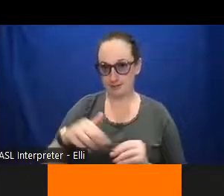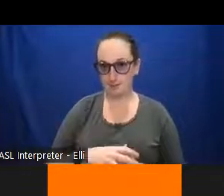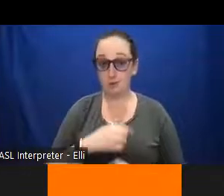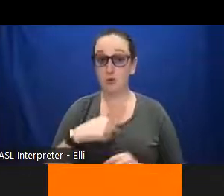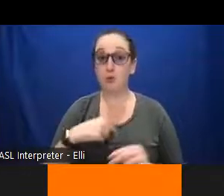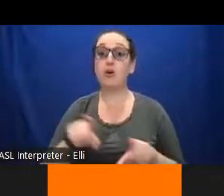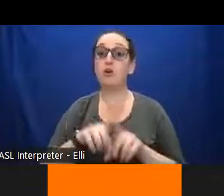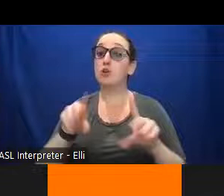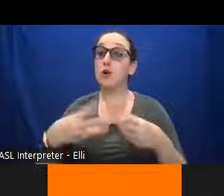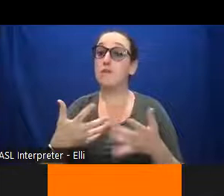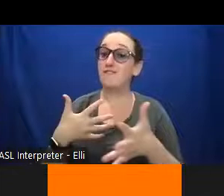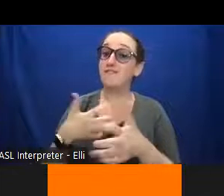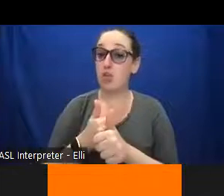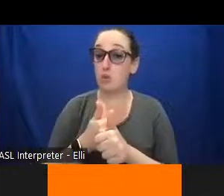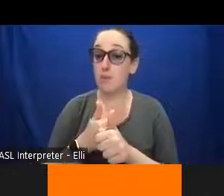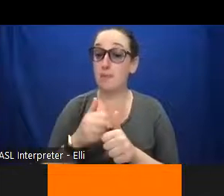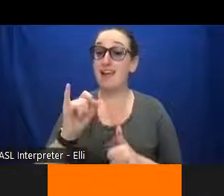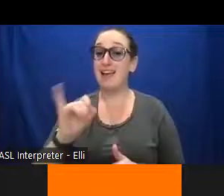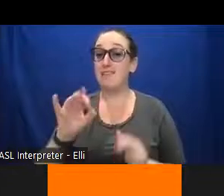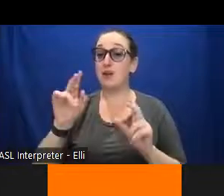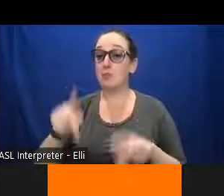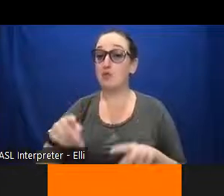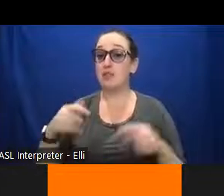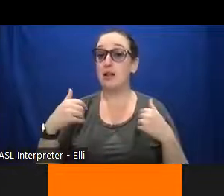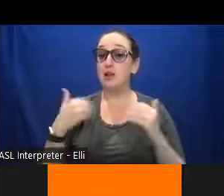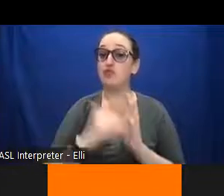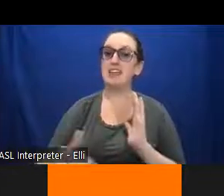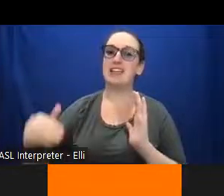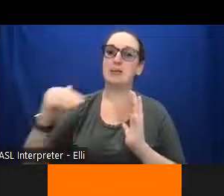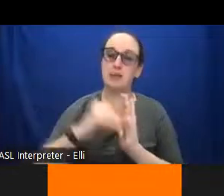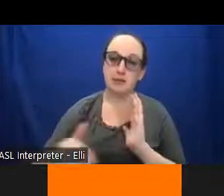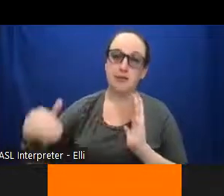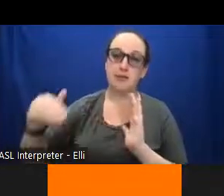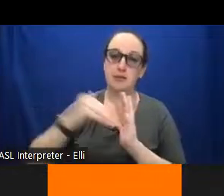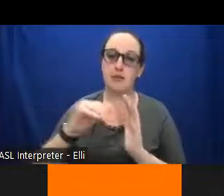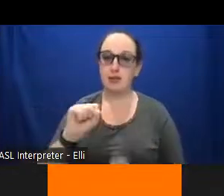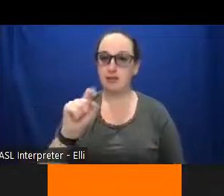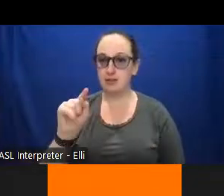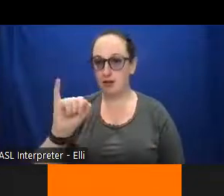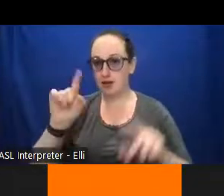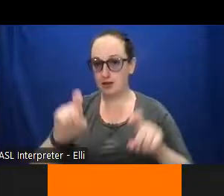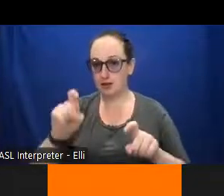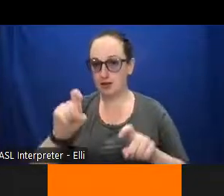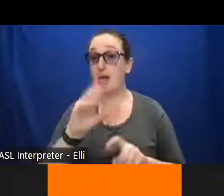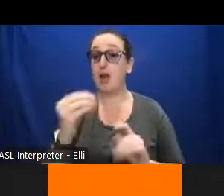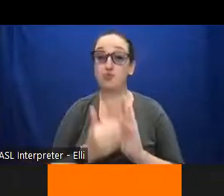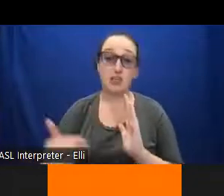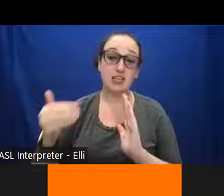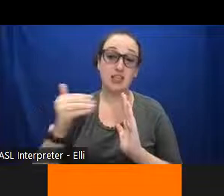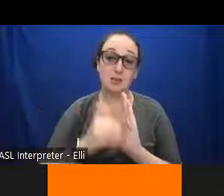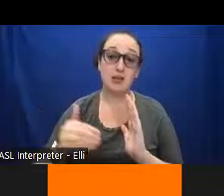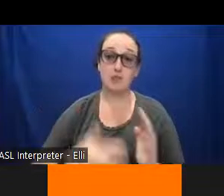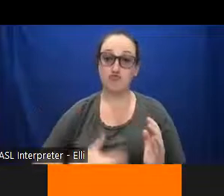follow-up exams for repeat sexually transmitted infection testing and pregnancy testing as well.